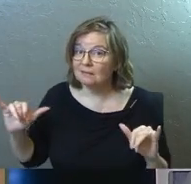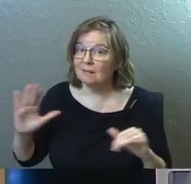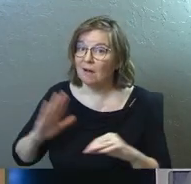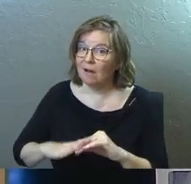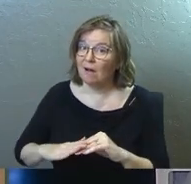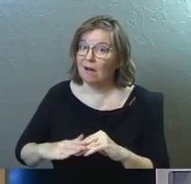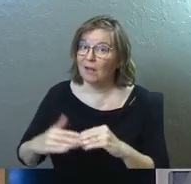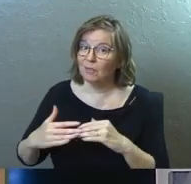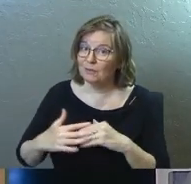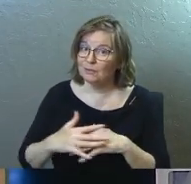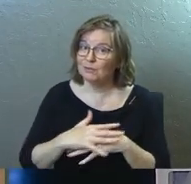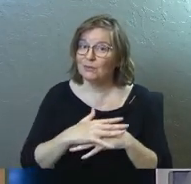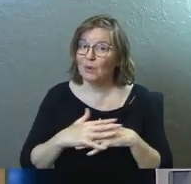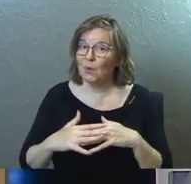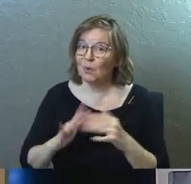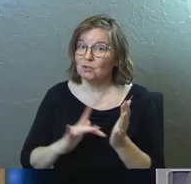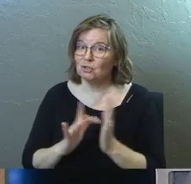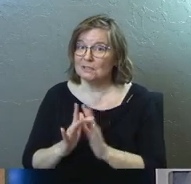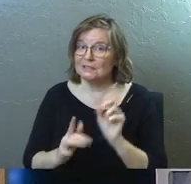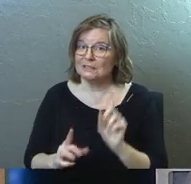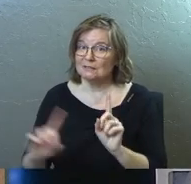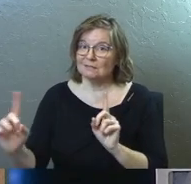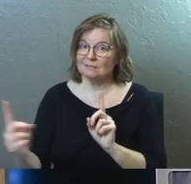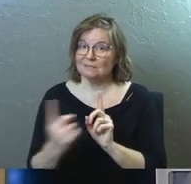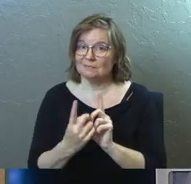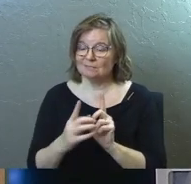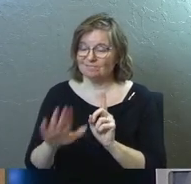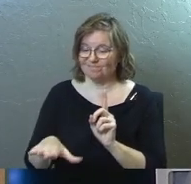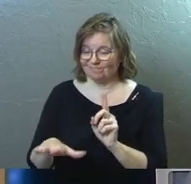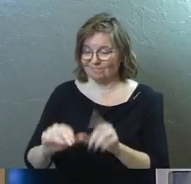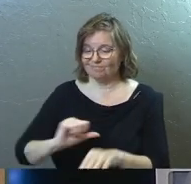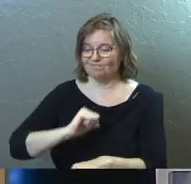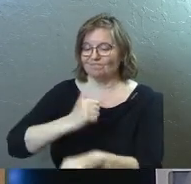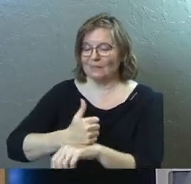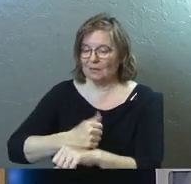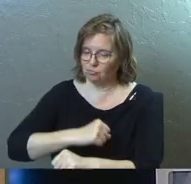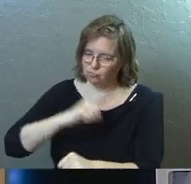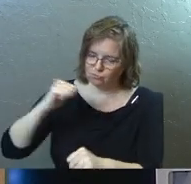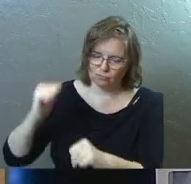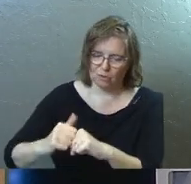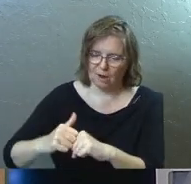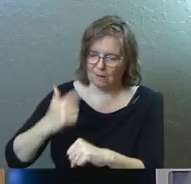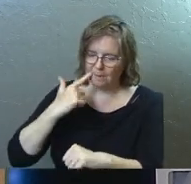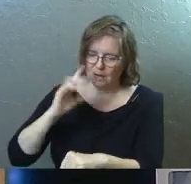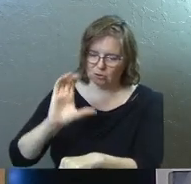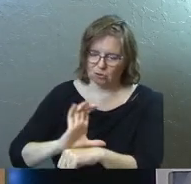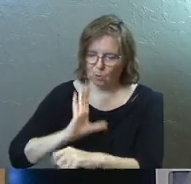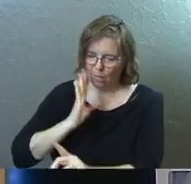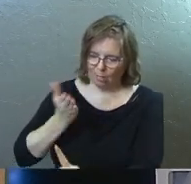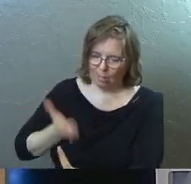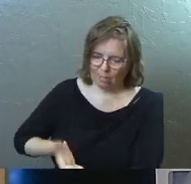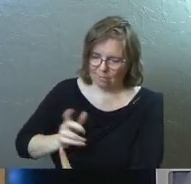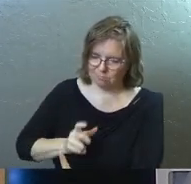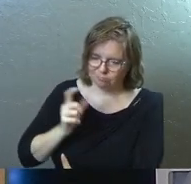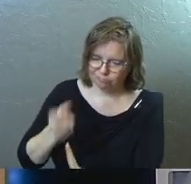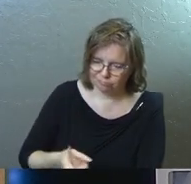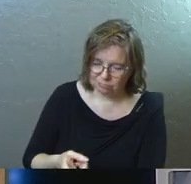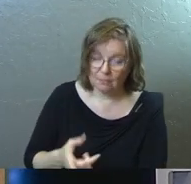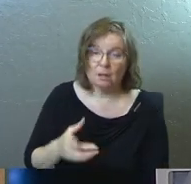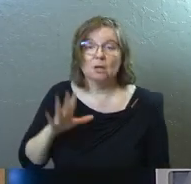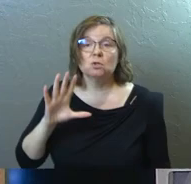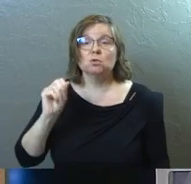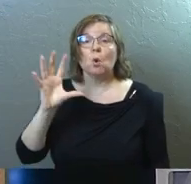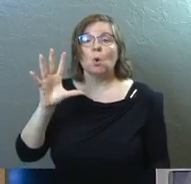on the shore, Jesus says, "Upon you, I will build my church. You will be my rock." And so Barnabas, looking